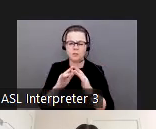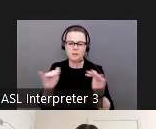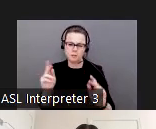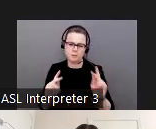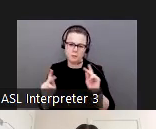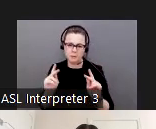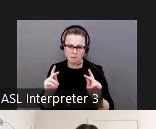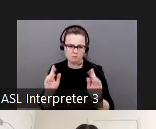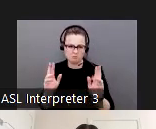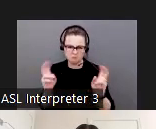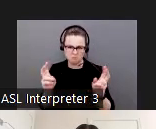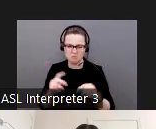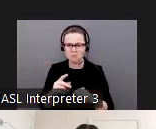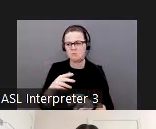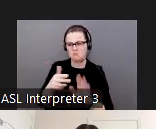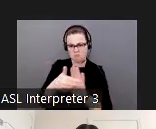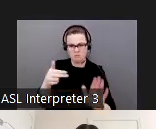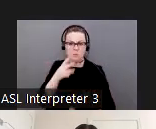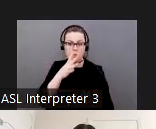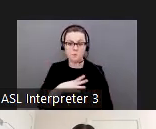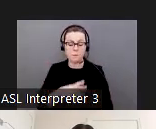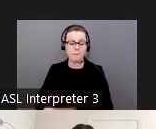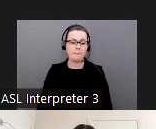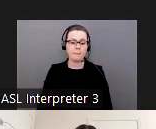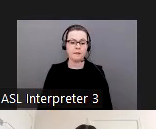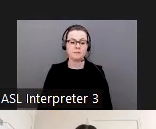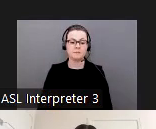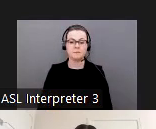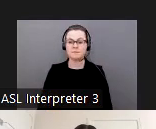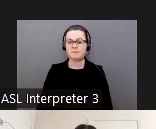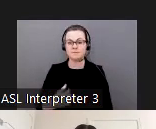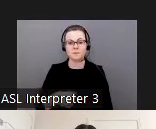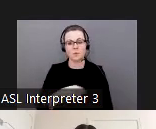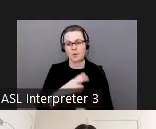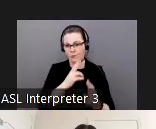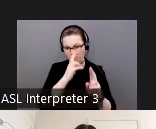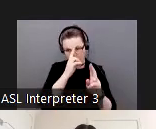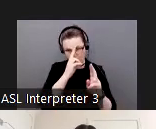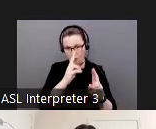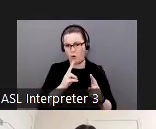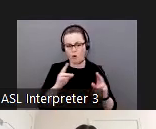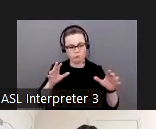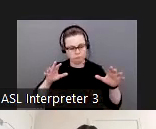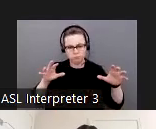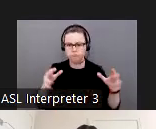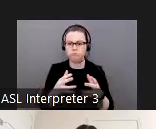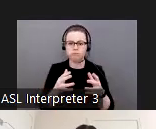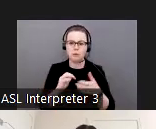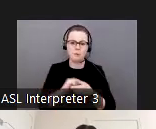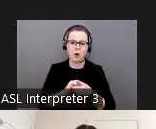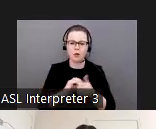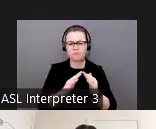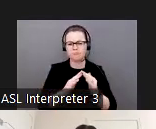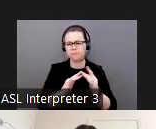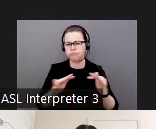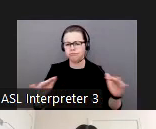alternative. We are very, very honored to be joined on this project by a group of diverse partners across many sectors